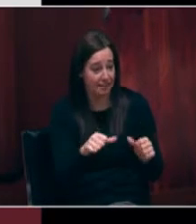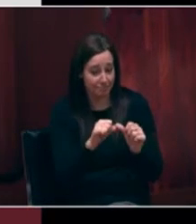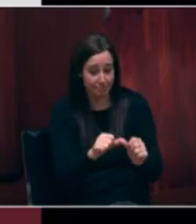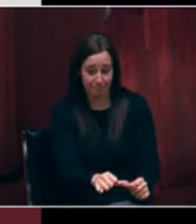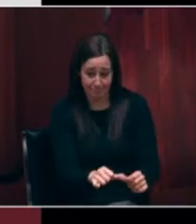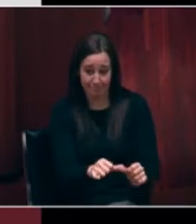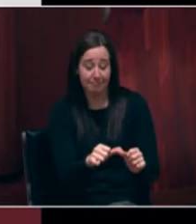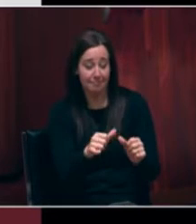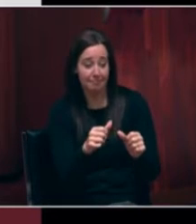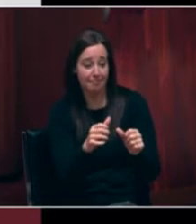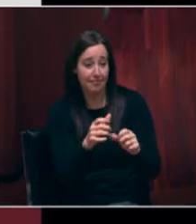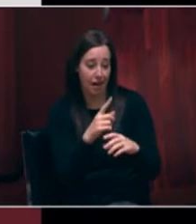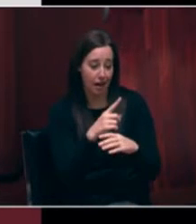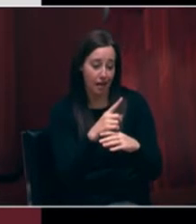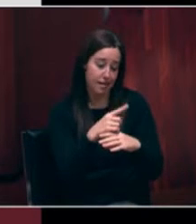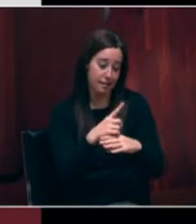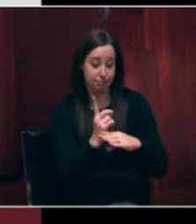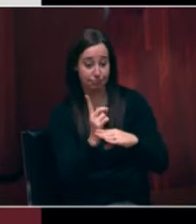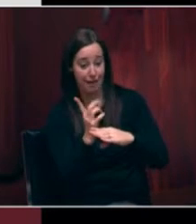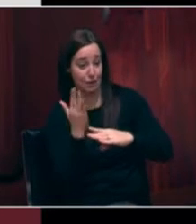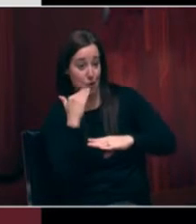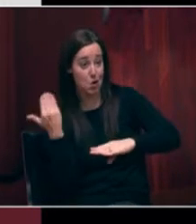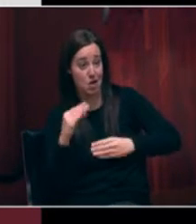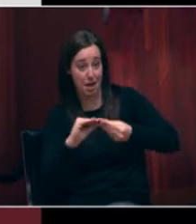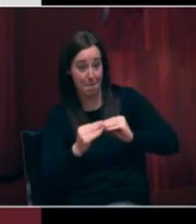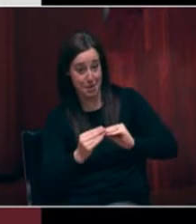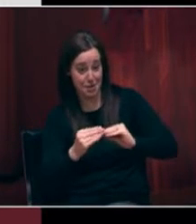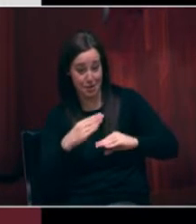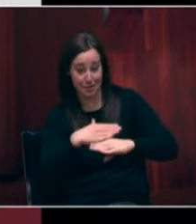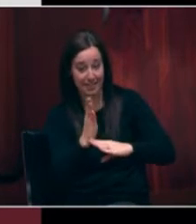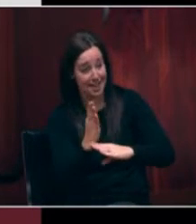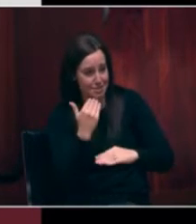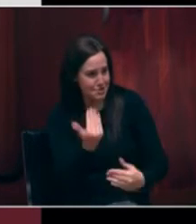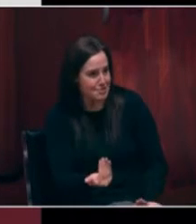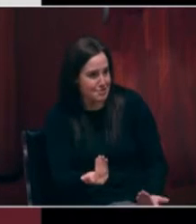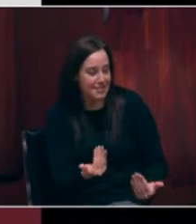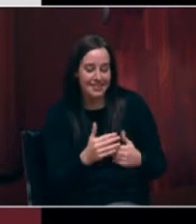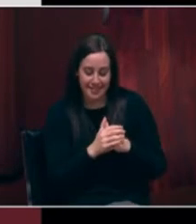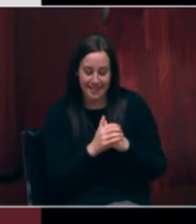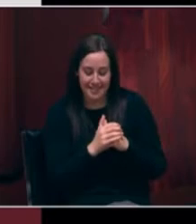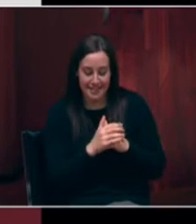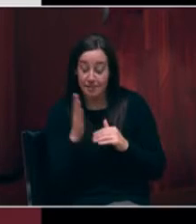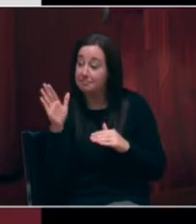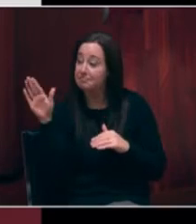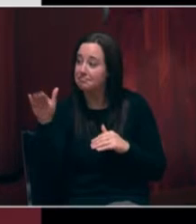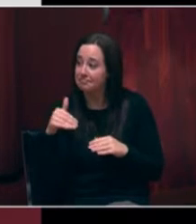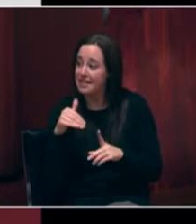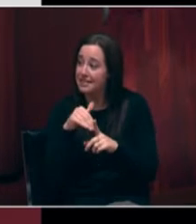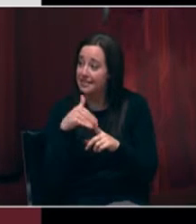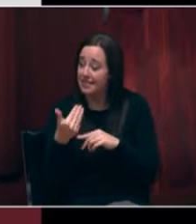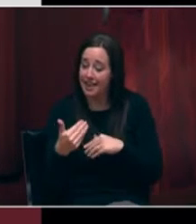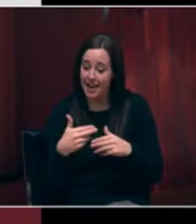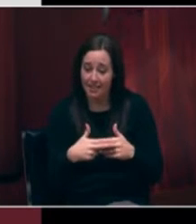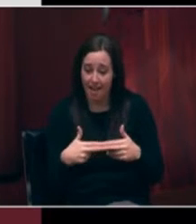in the government, but I really feel like we kind of have. And that all started with the next slide, if you would, Gordon.